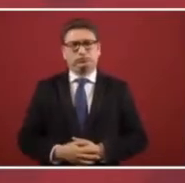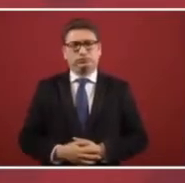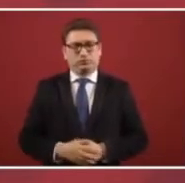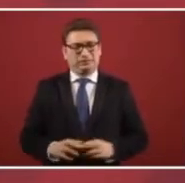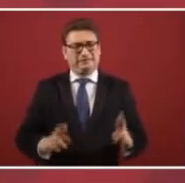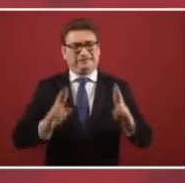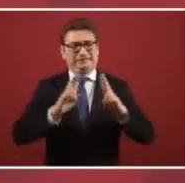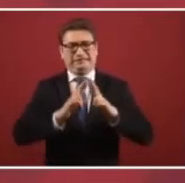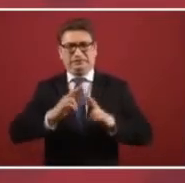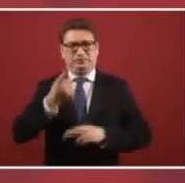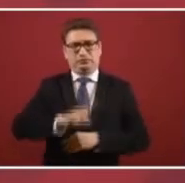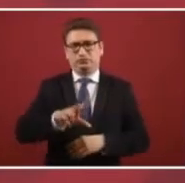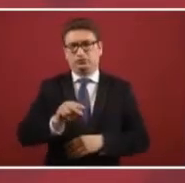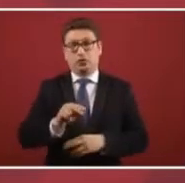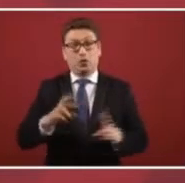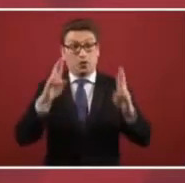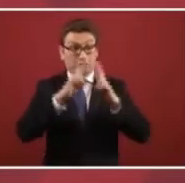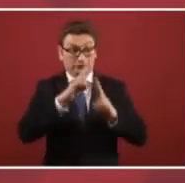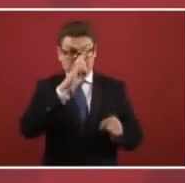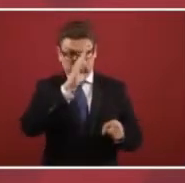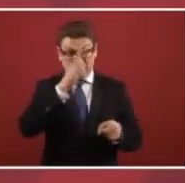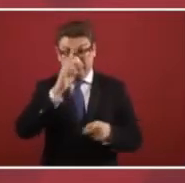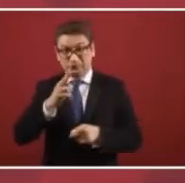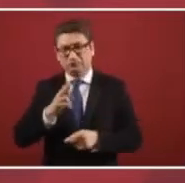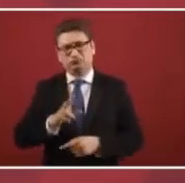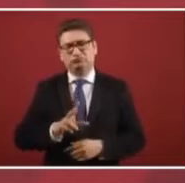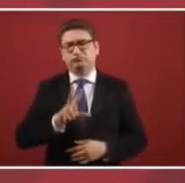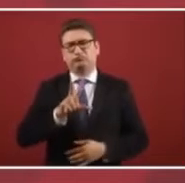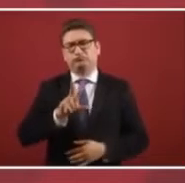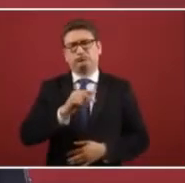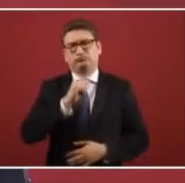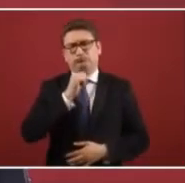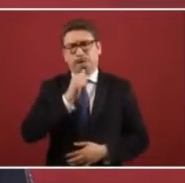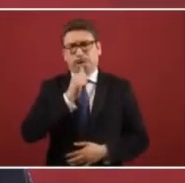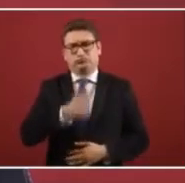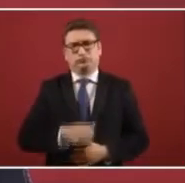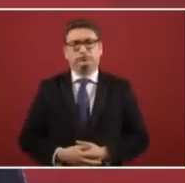any religion or prohibit any religion.